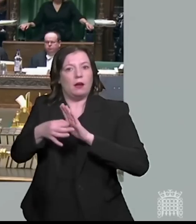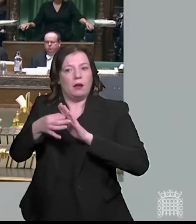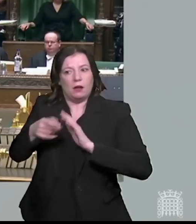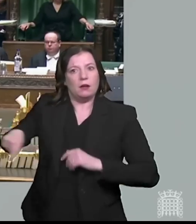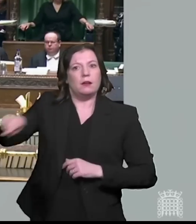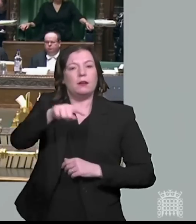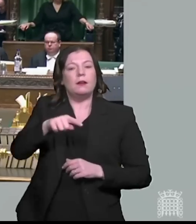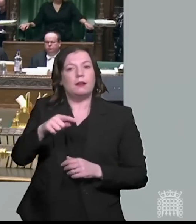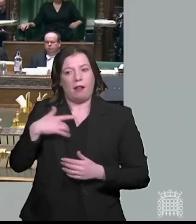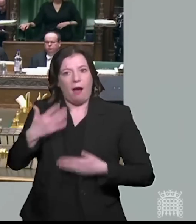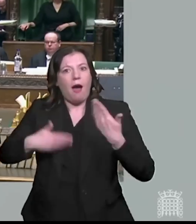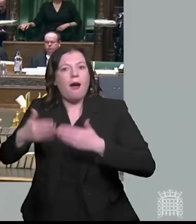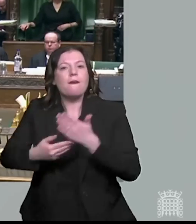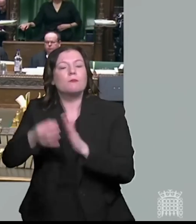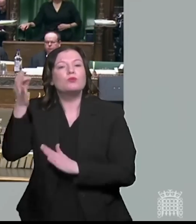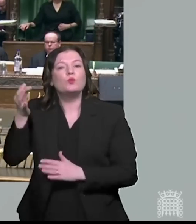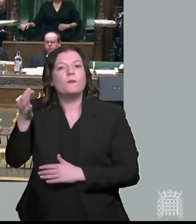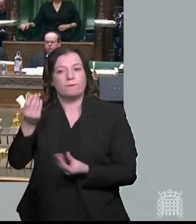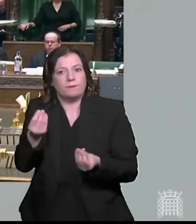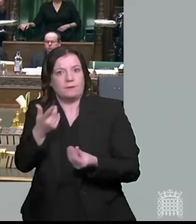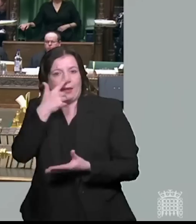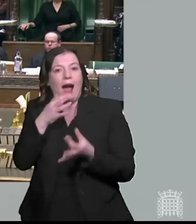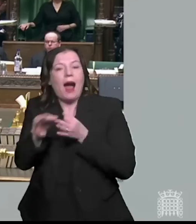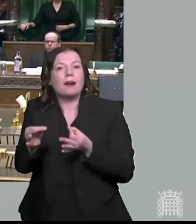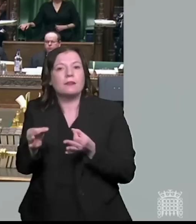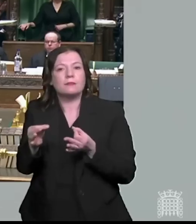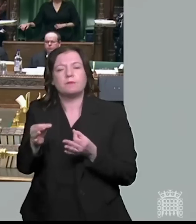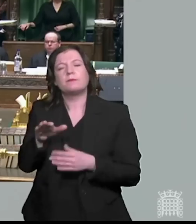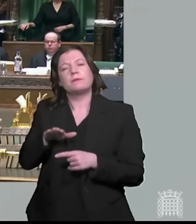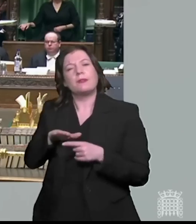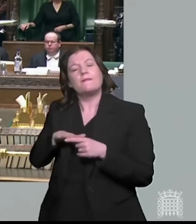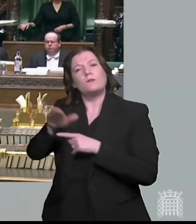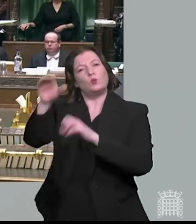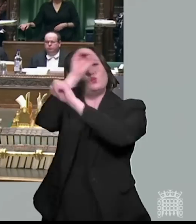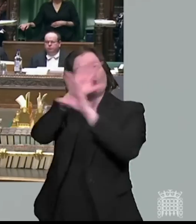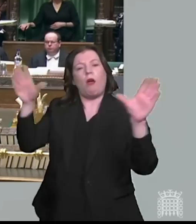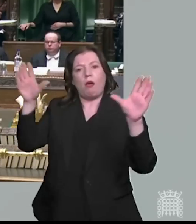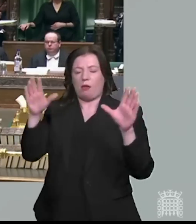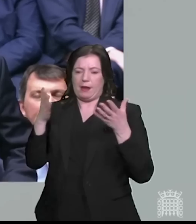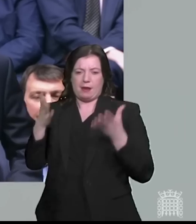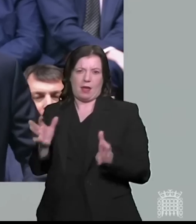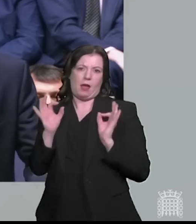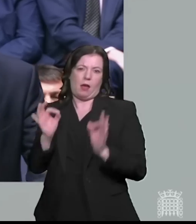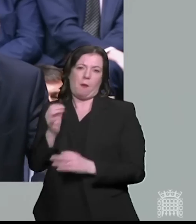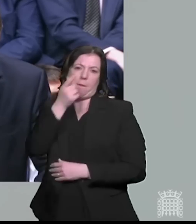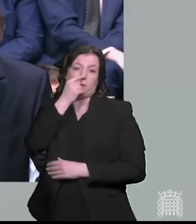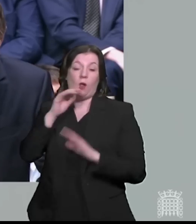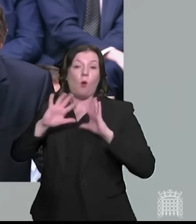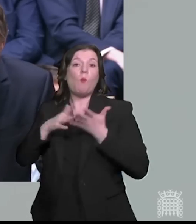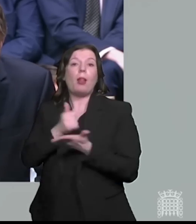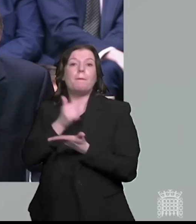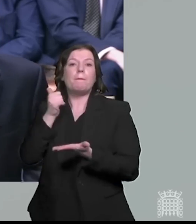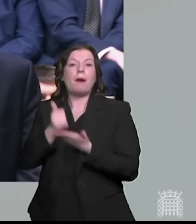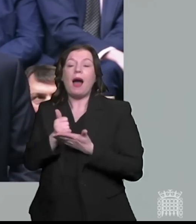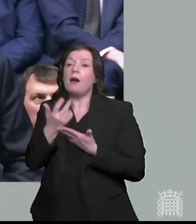And today we face the future with extraordinary potential. The World Bank said that of